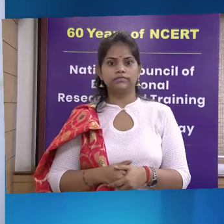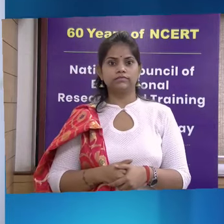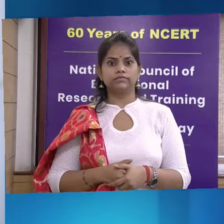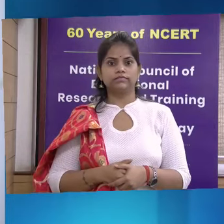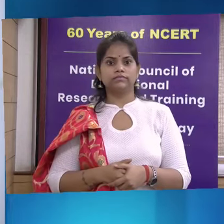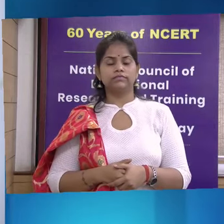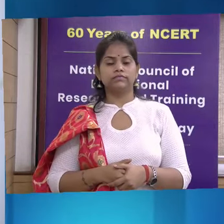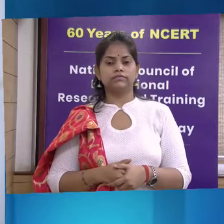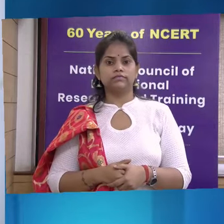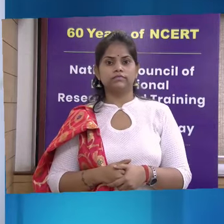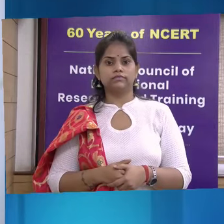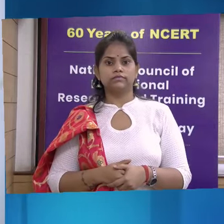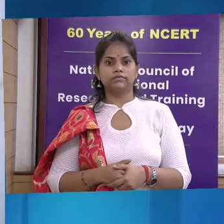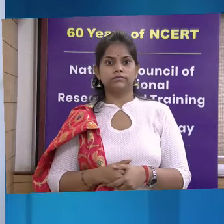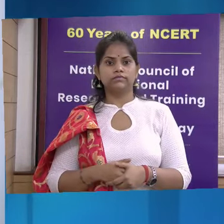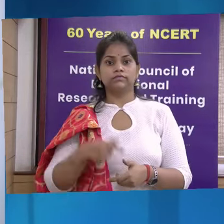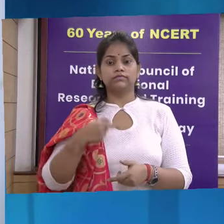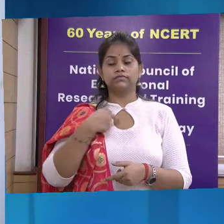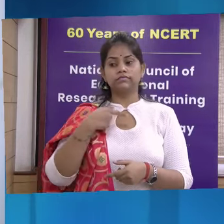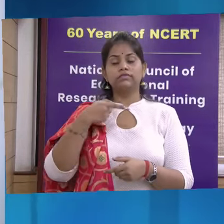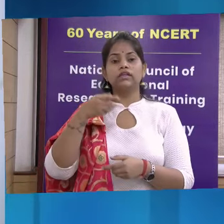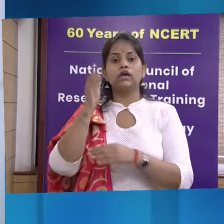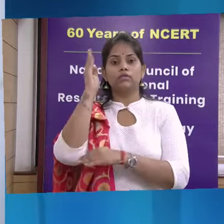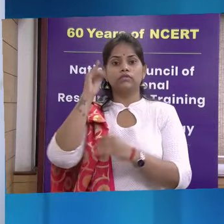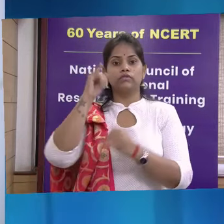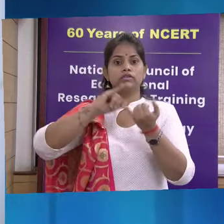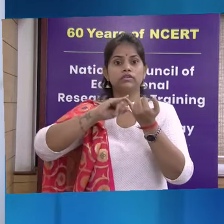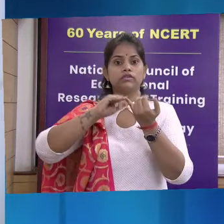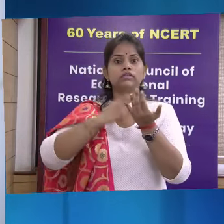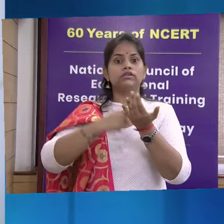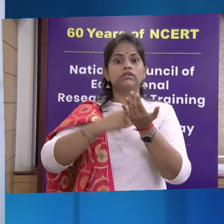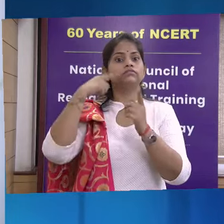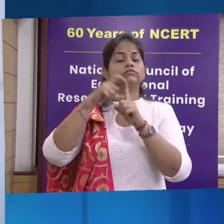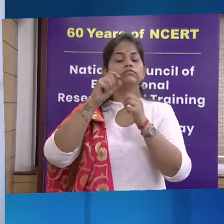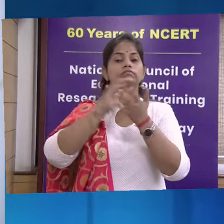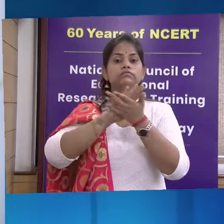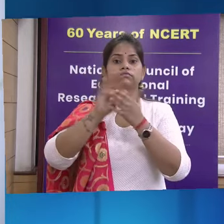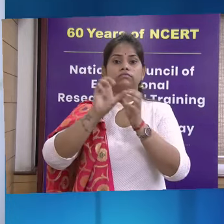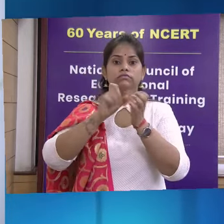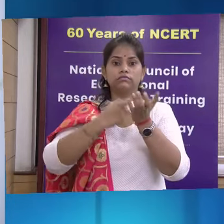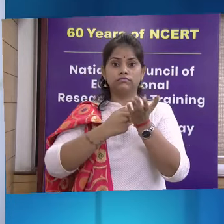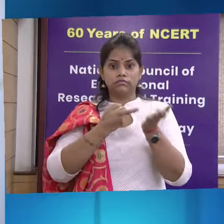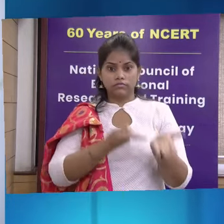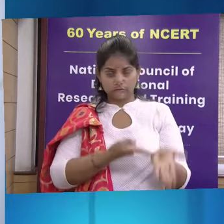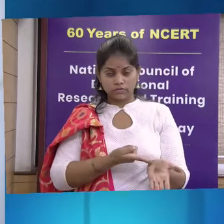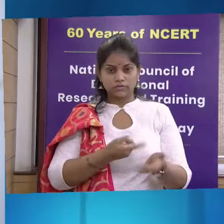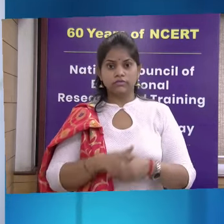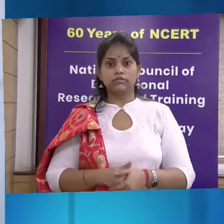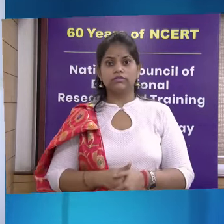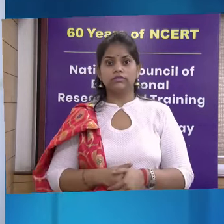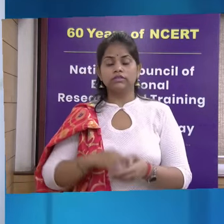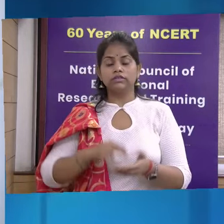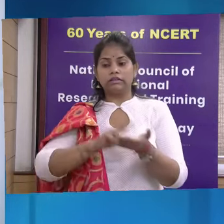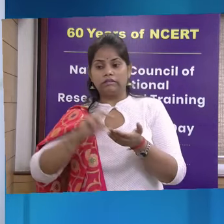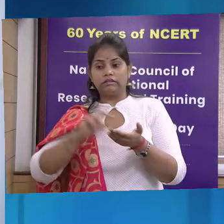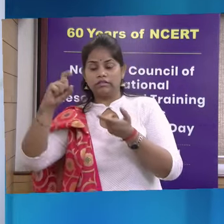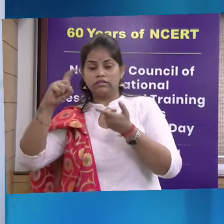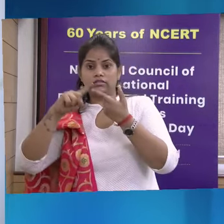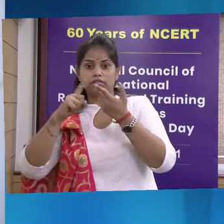Professor Sridhar Srivastav Ji, Director, NCERT. Major Harsh Kumar